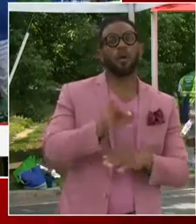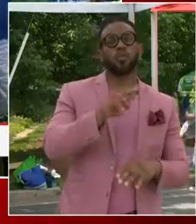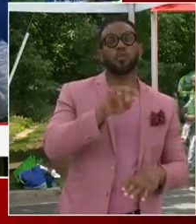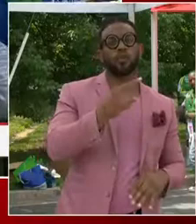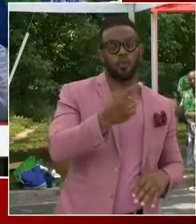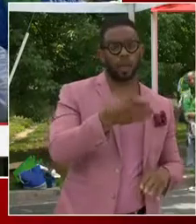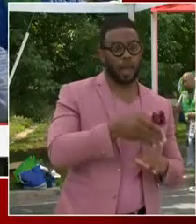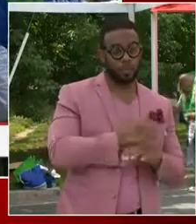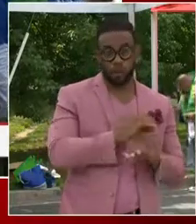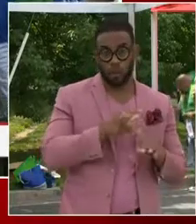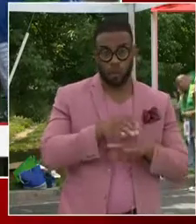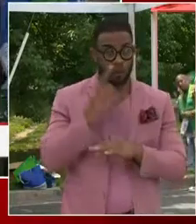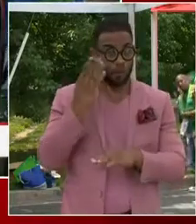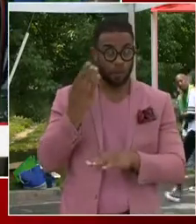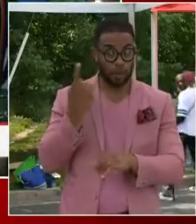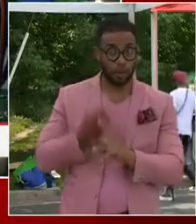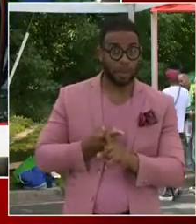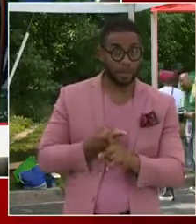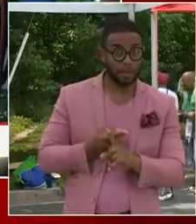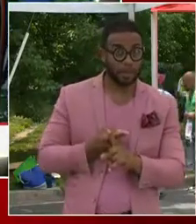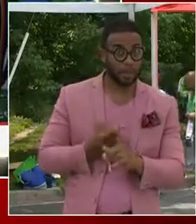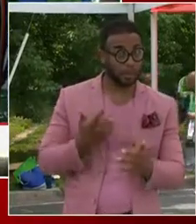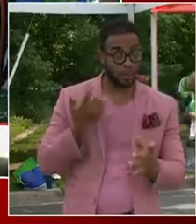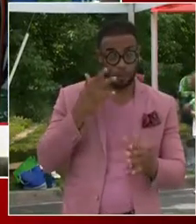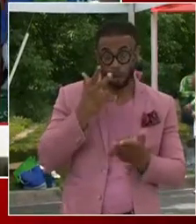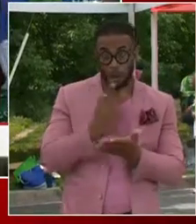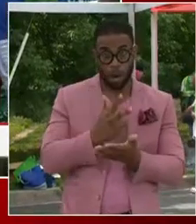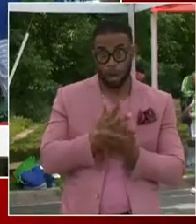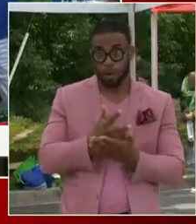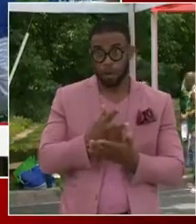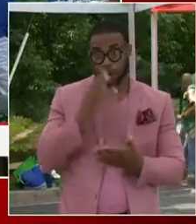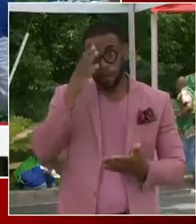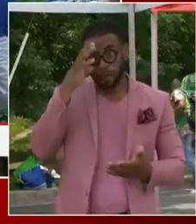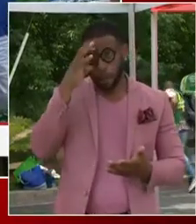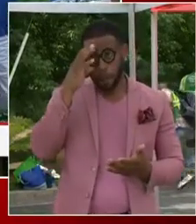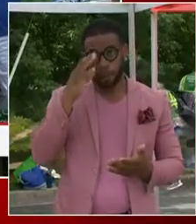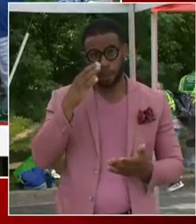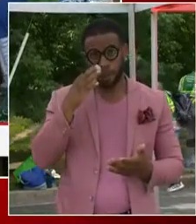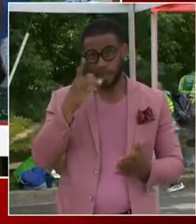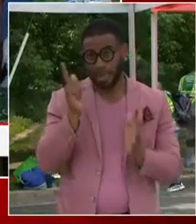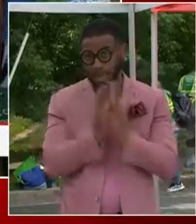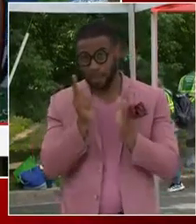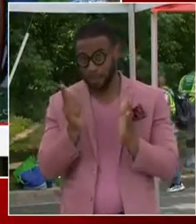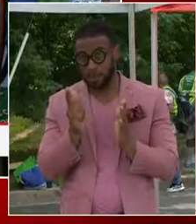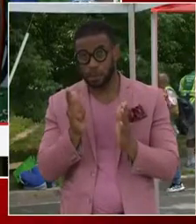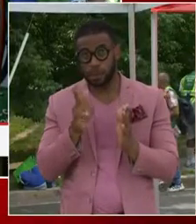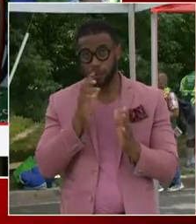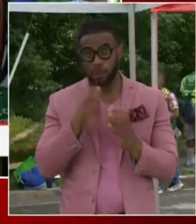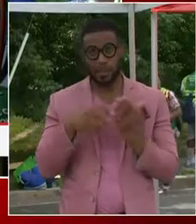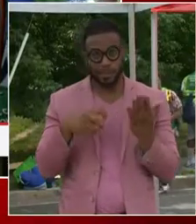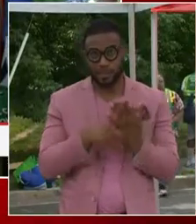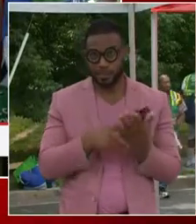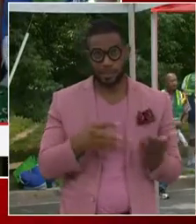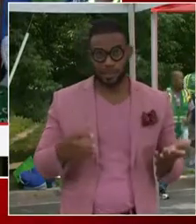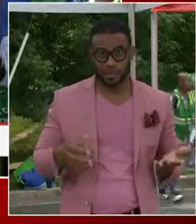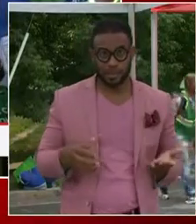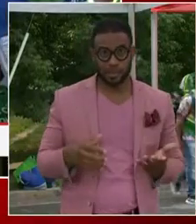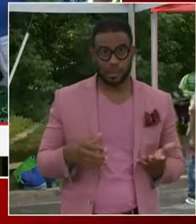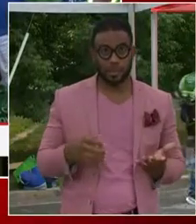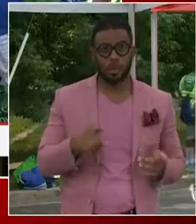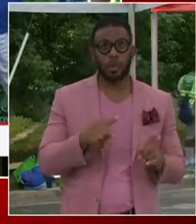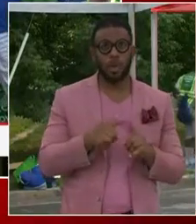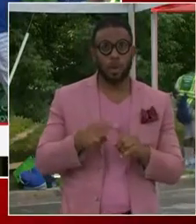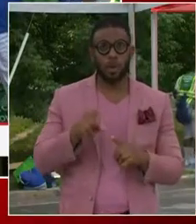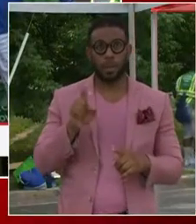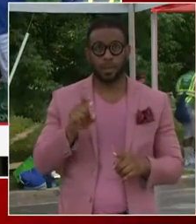after no enforcement for 14 months. If you're parking illegally, you're going to get a ticket. You